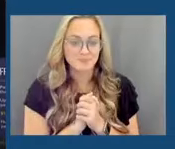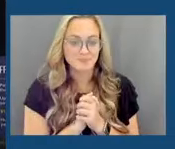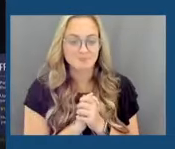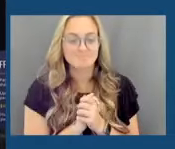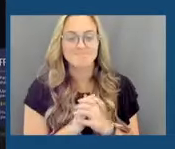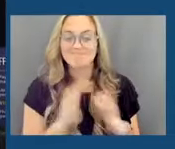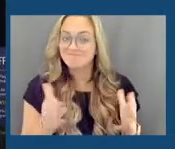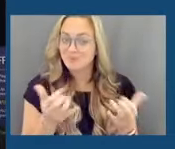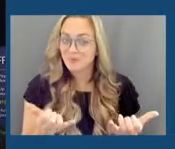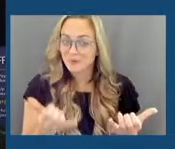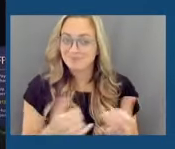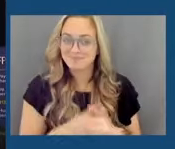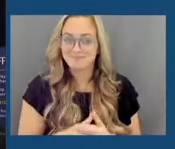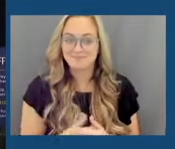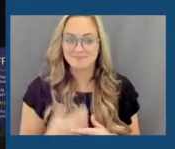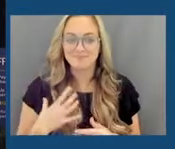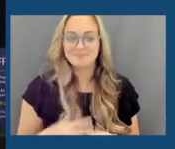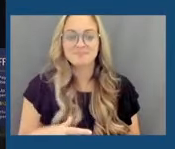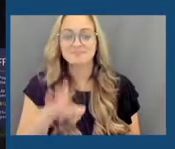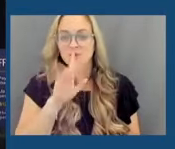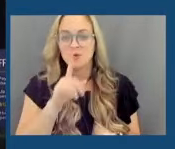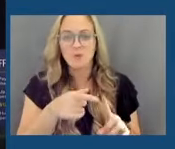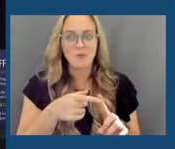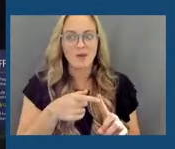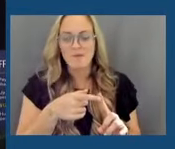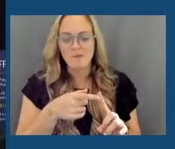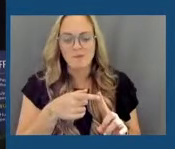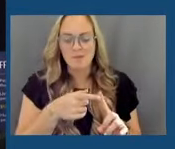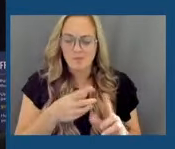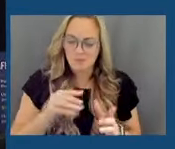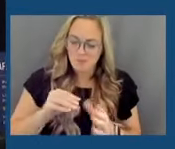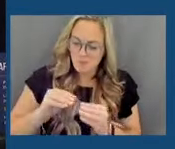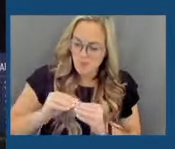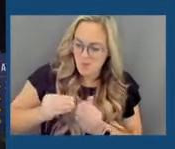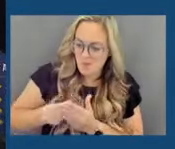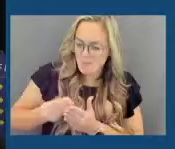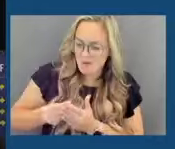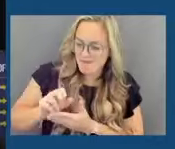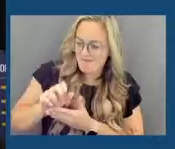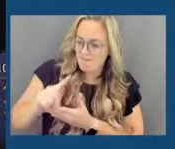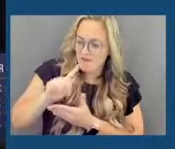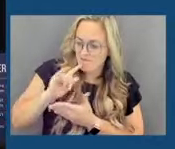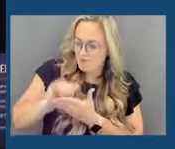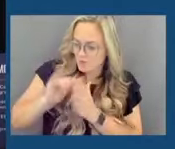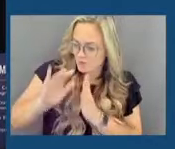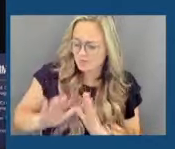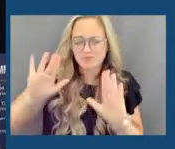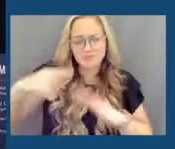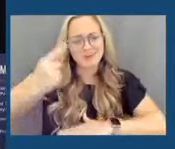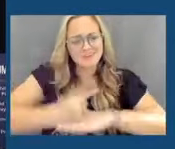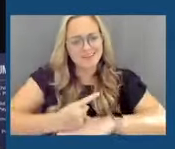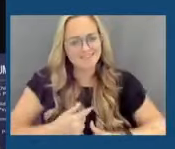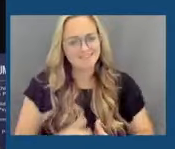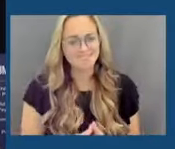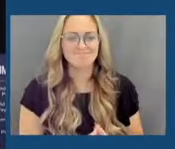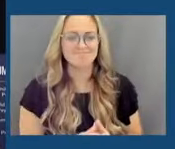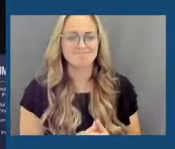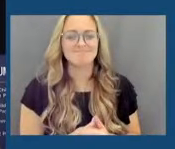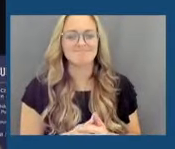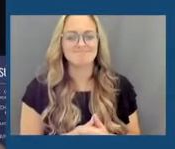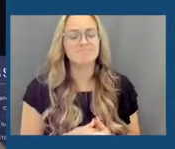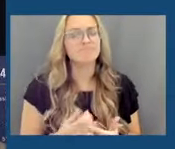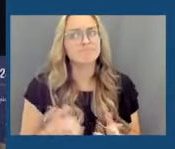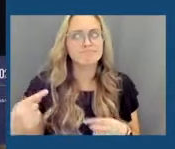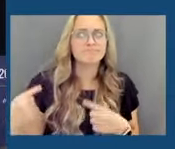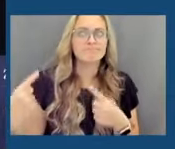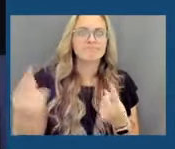Here we are, talking about putting more money back in the pockets of New Yorkers. This is a great day, my friends. You know, we've been talking